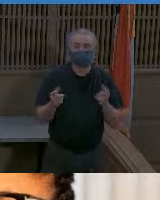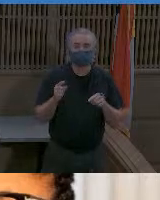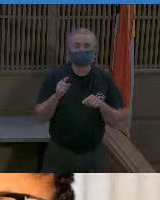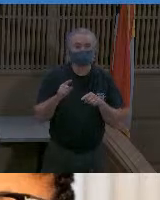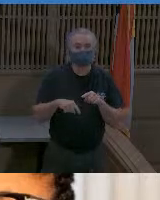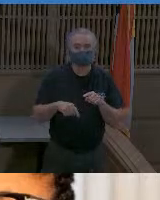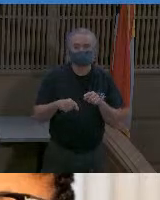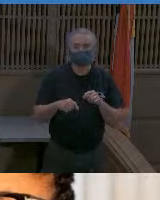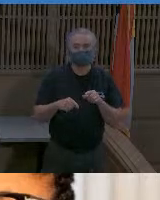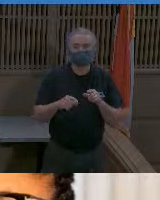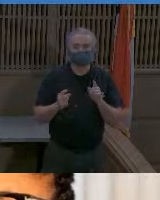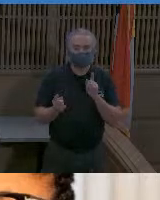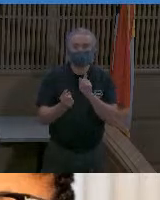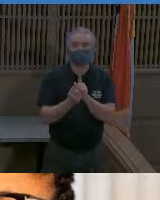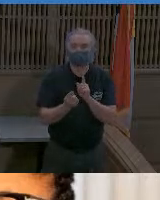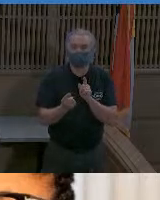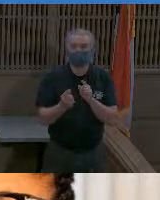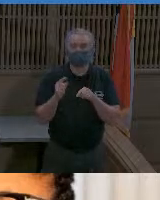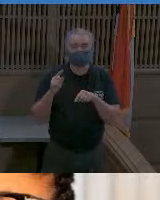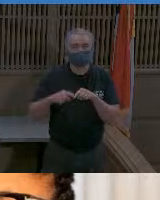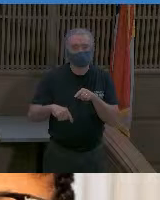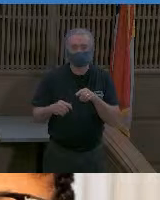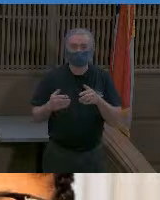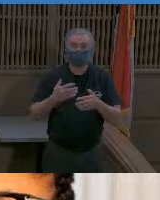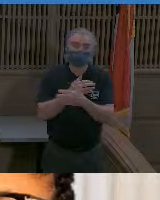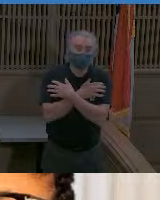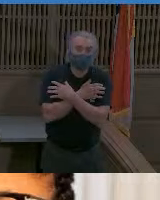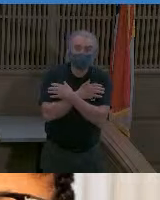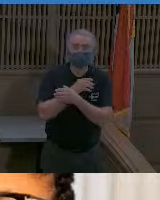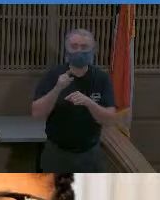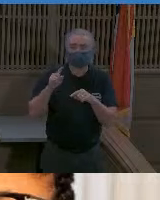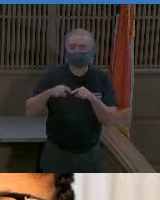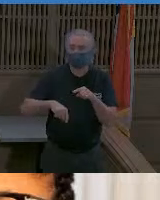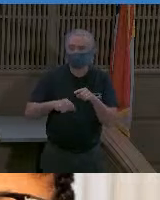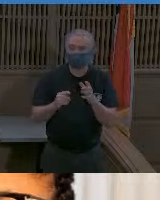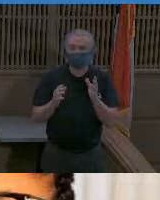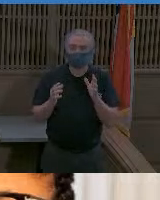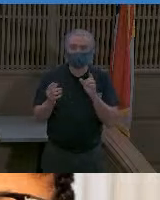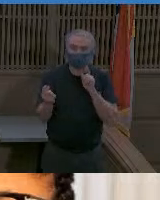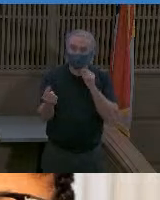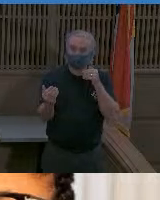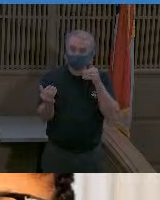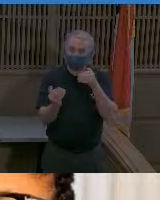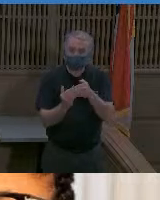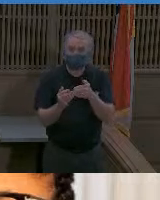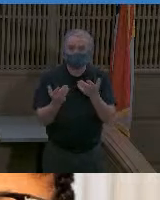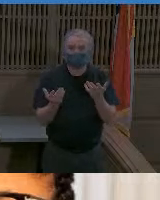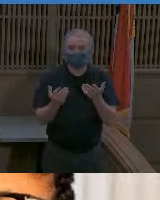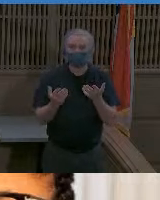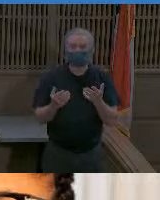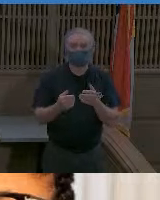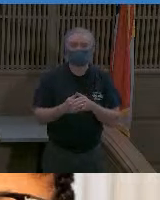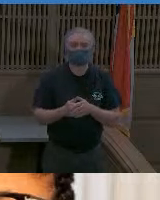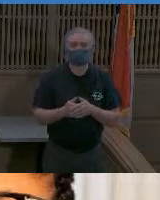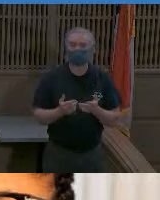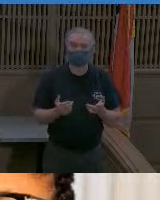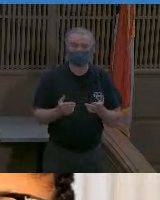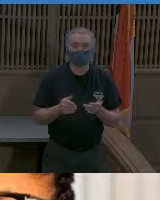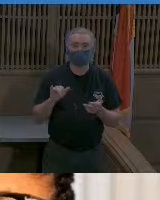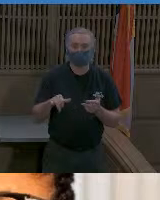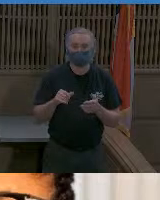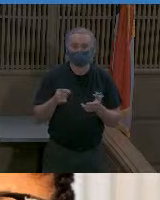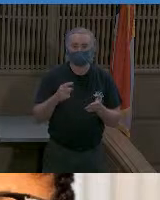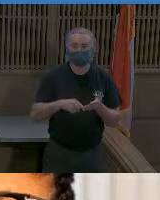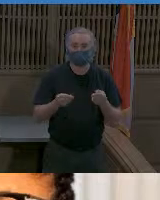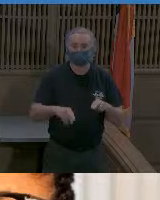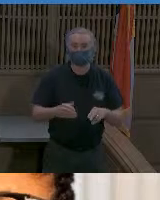We can't connect with each other in the same way. And now we are being offered some light at the end of the tunnel. I've said that this is a marathon and